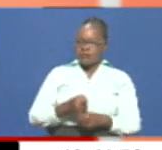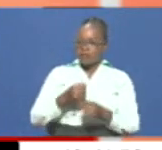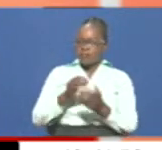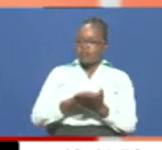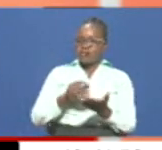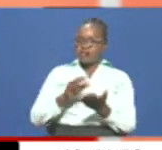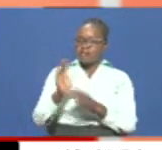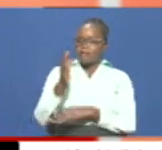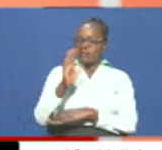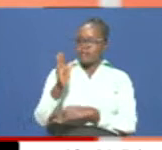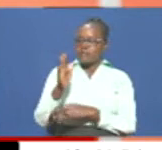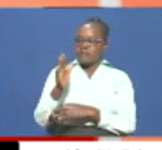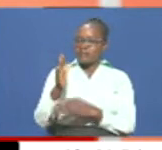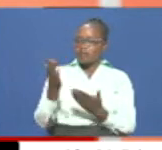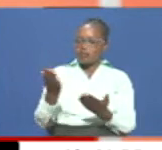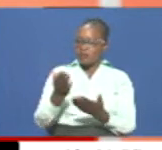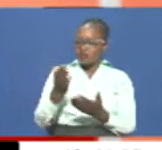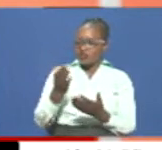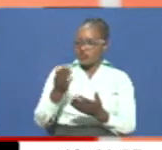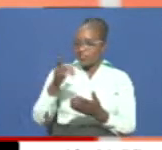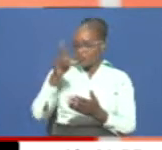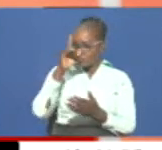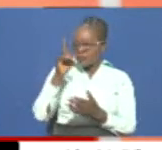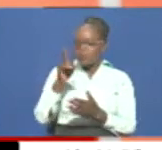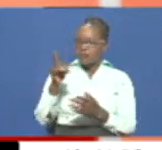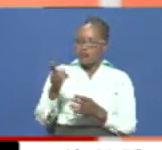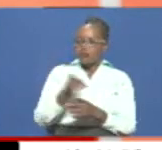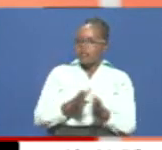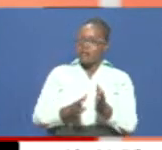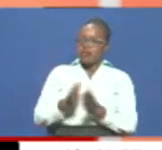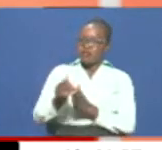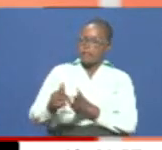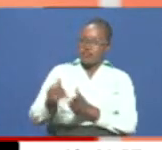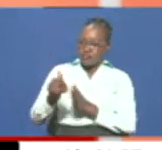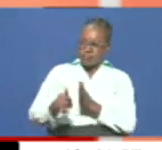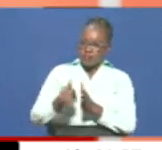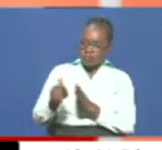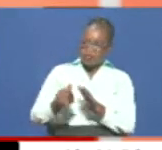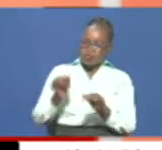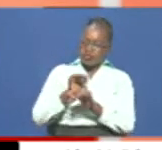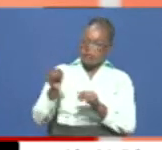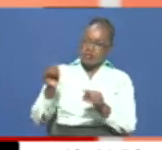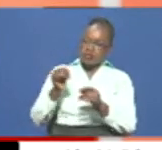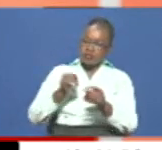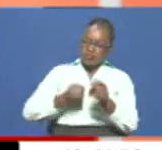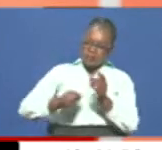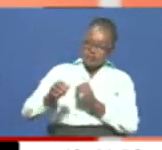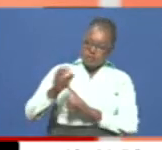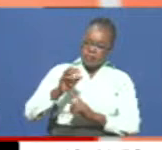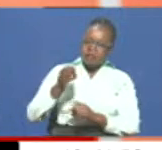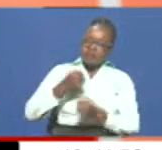It's because that's where our athletes train, and we want a clean environment. We also have a lot of activities around the